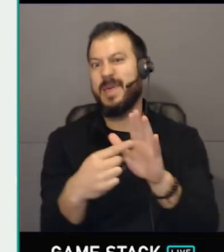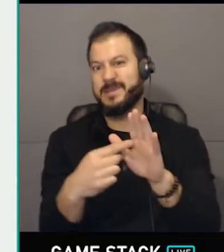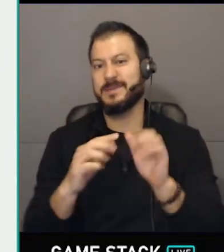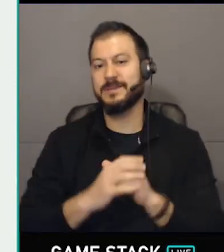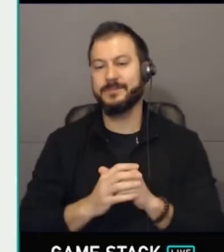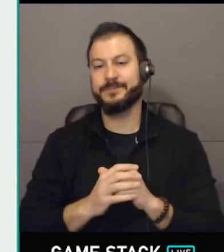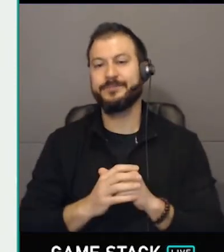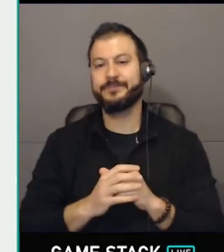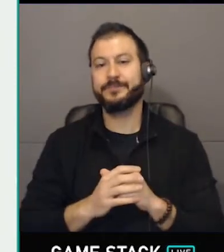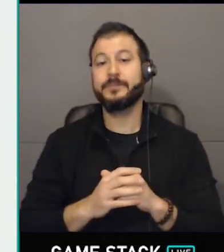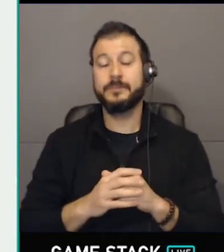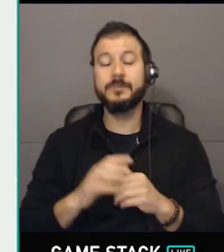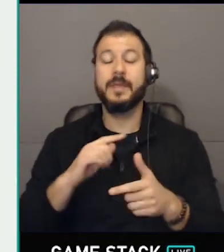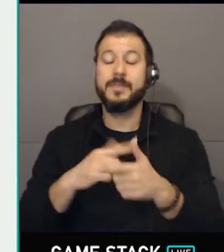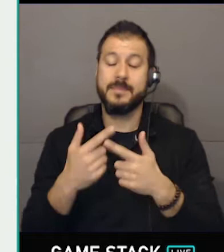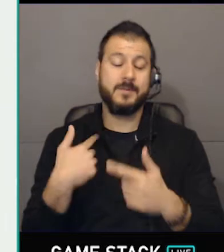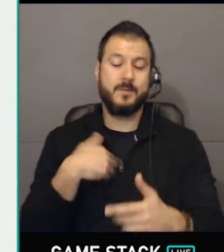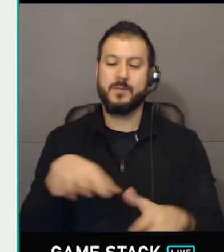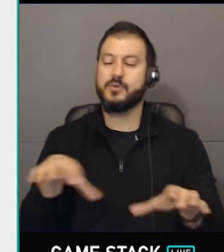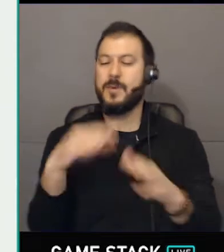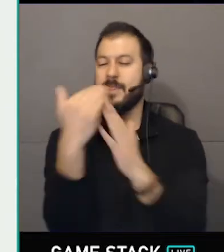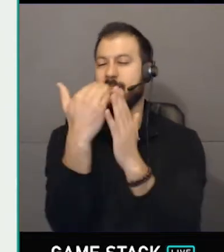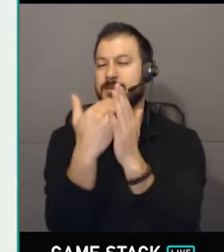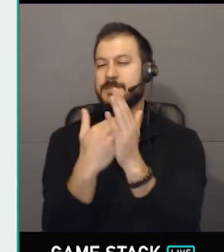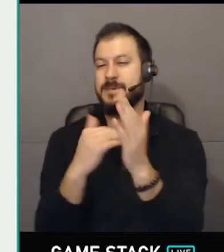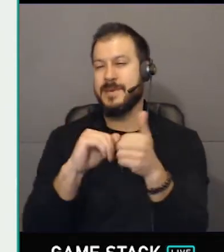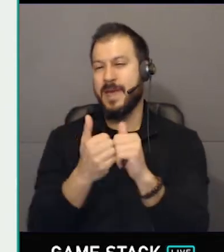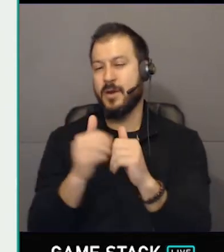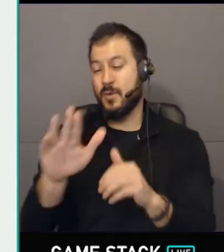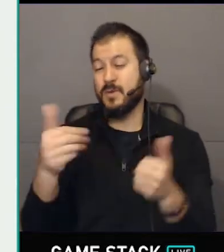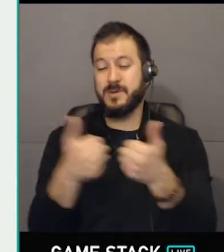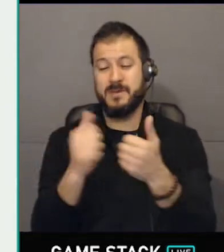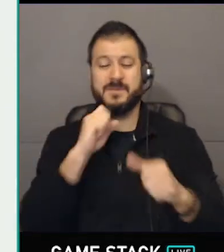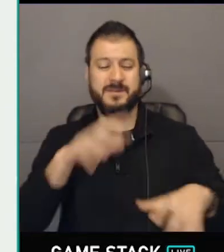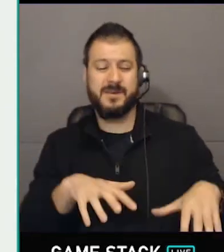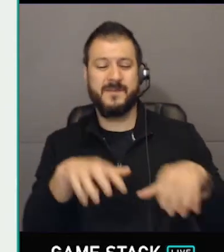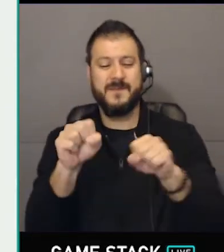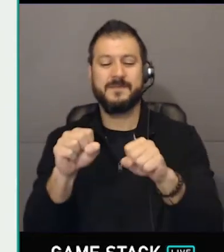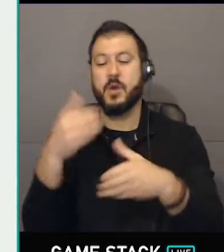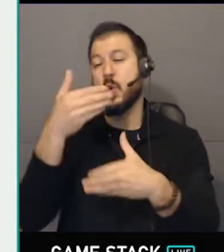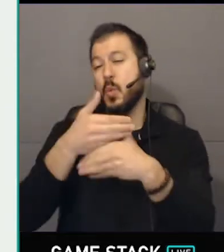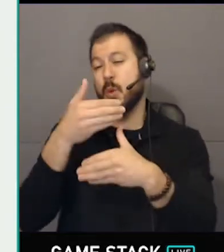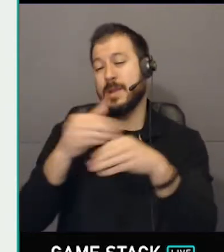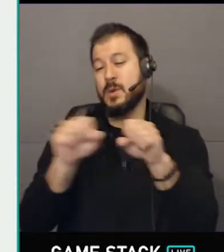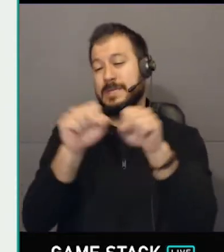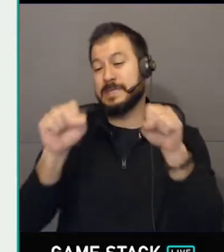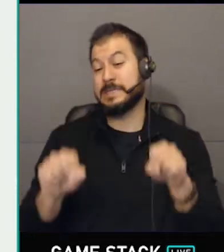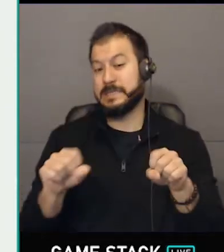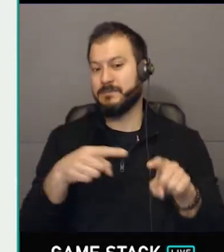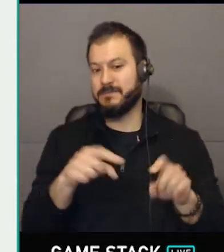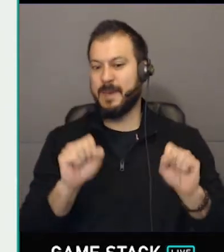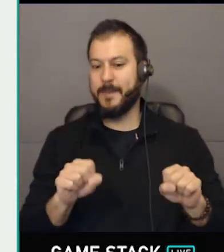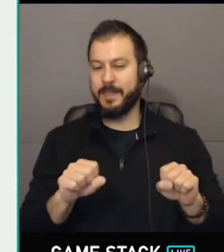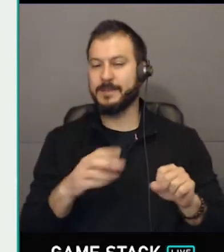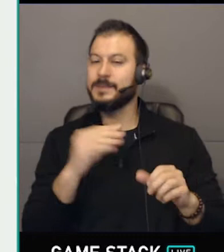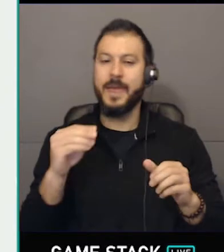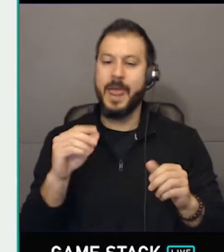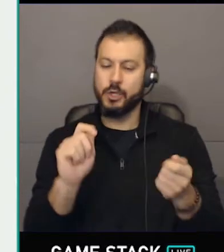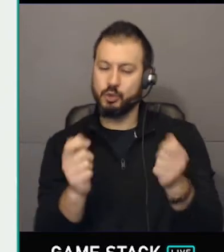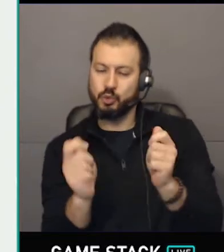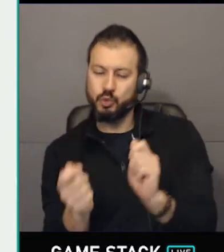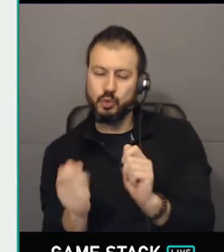Then we'll go into a lesson about how your game can take advantage of Windows system capabilities and tune your content